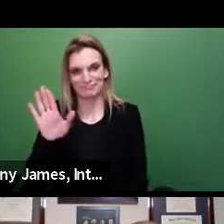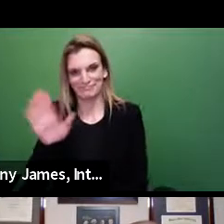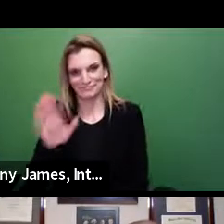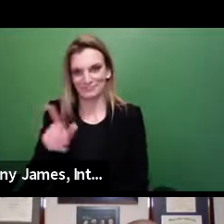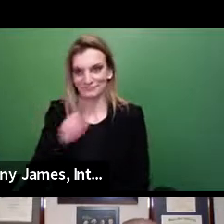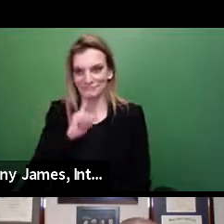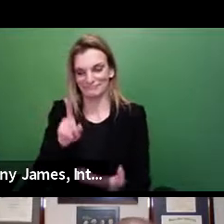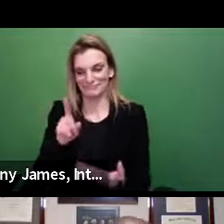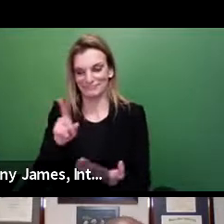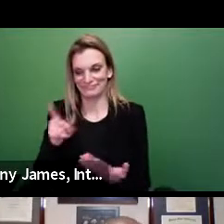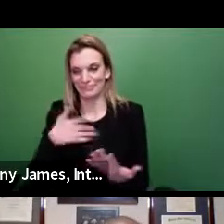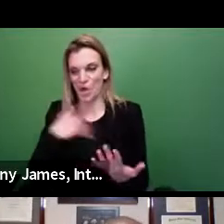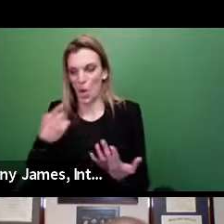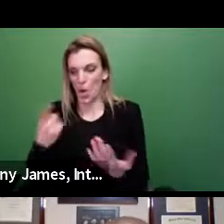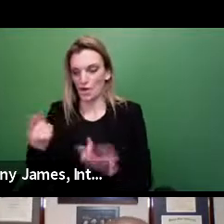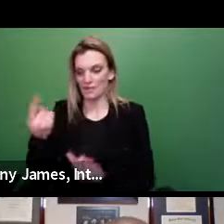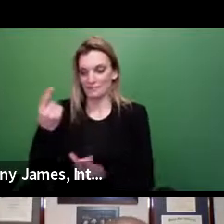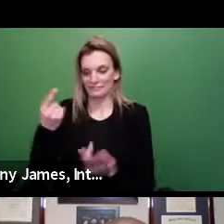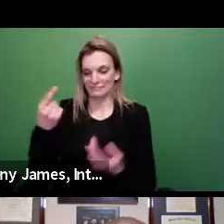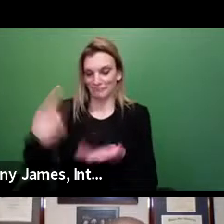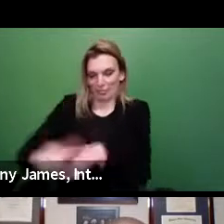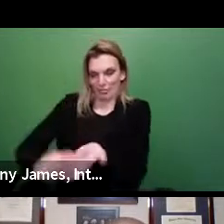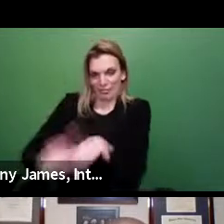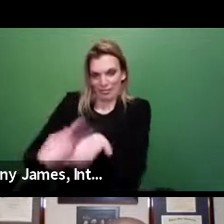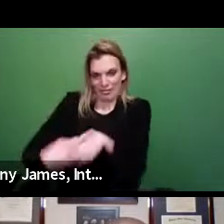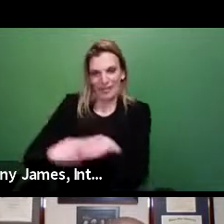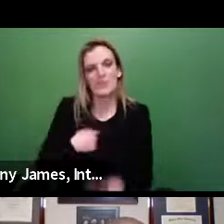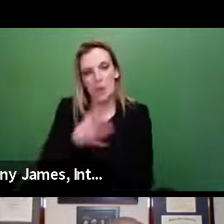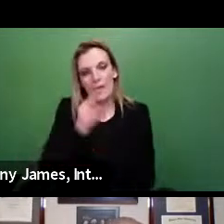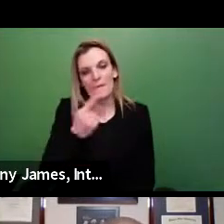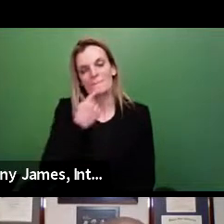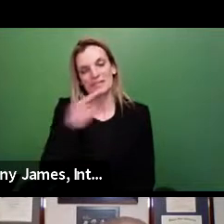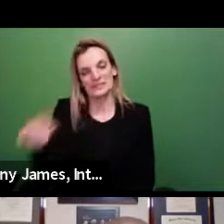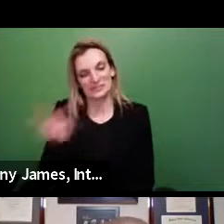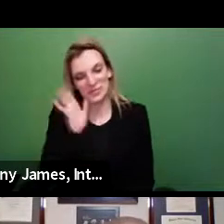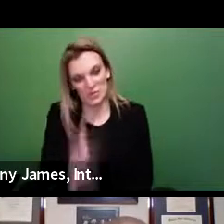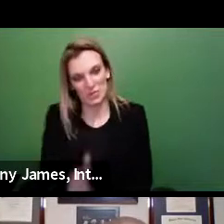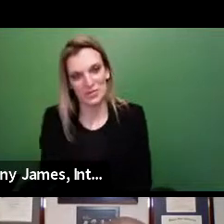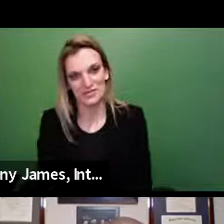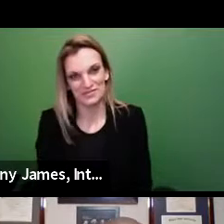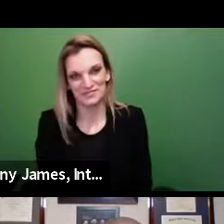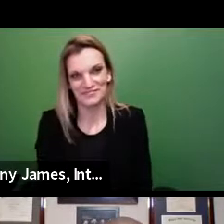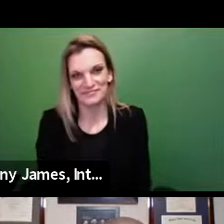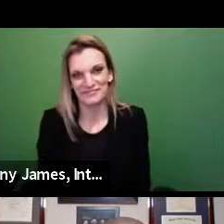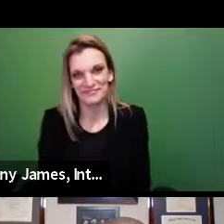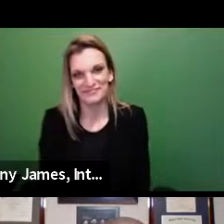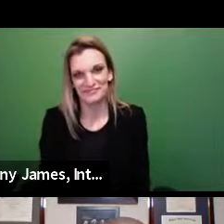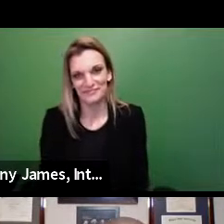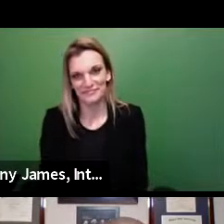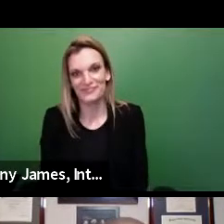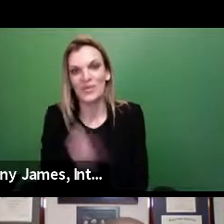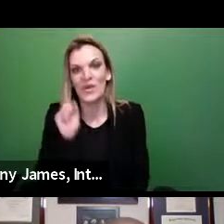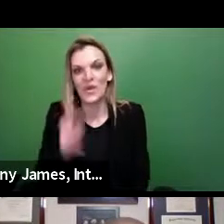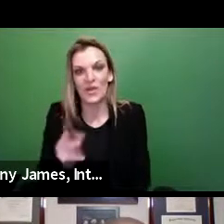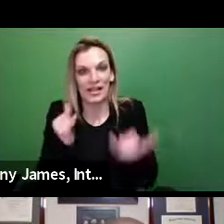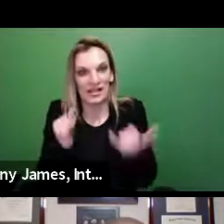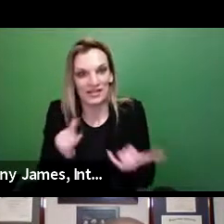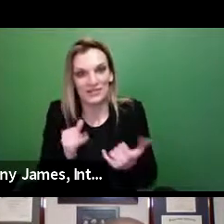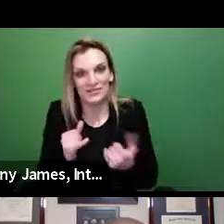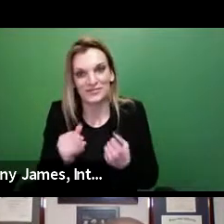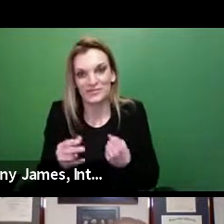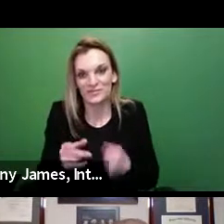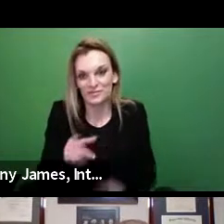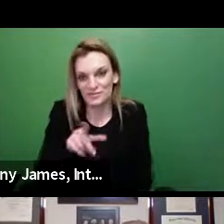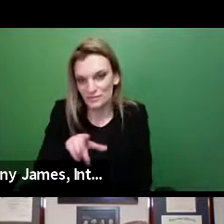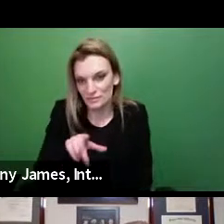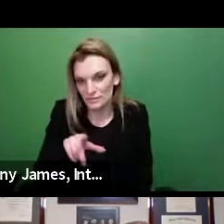That is a nice way of putting it. Thank you, Commissioner Combs. And I saved the longest for last, and that is Commissioner Laura